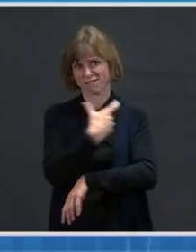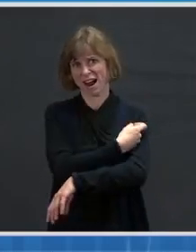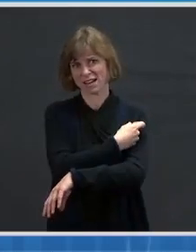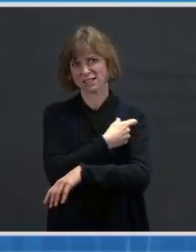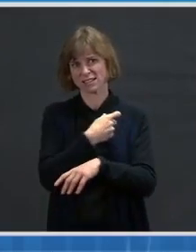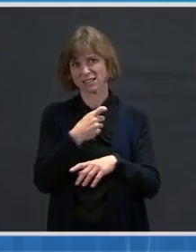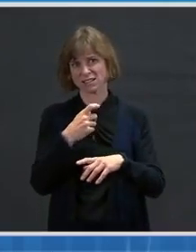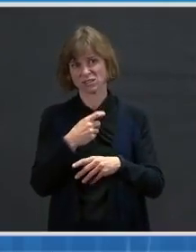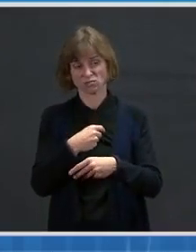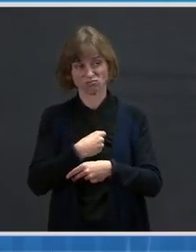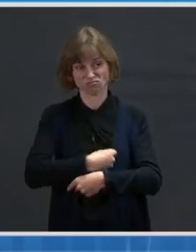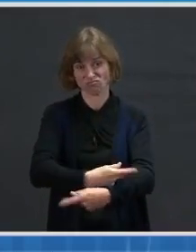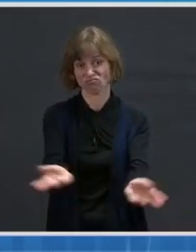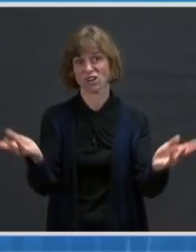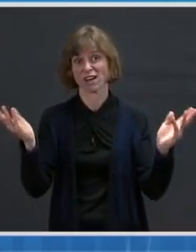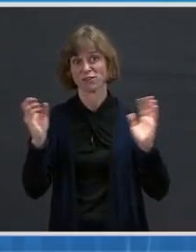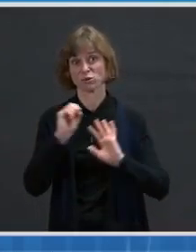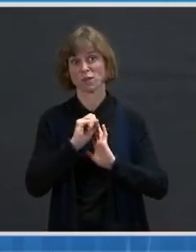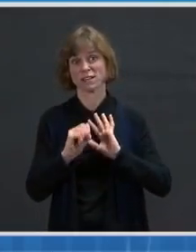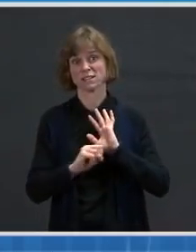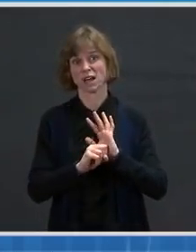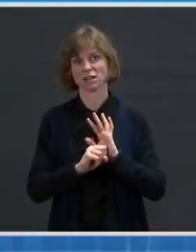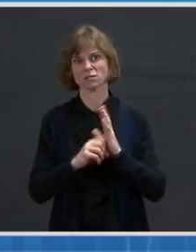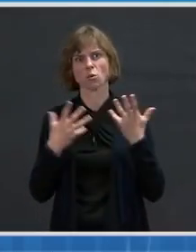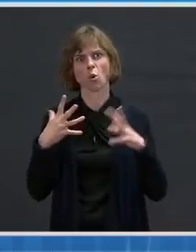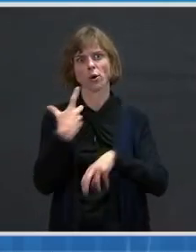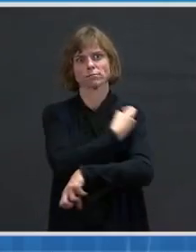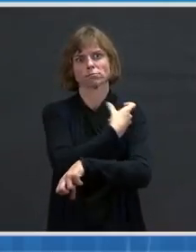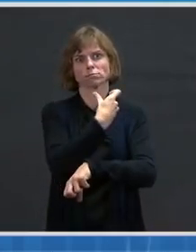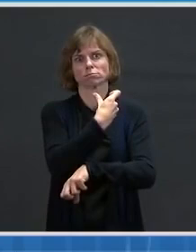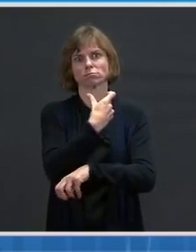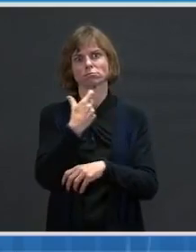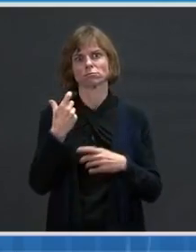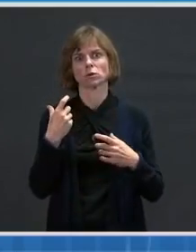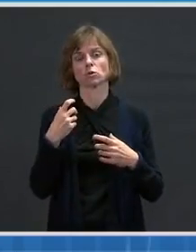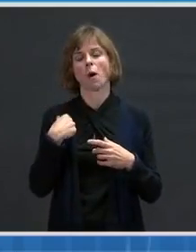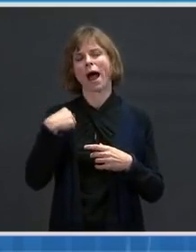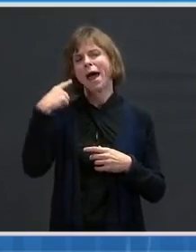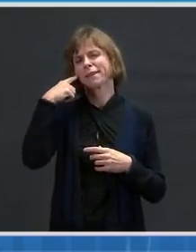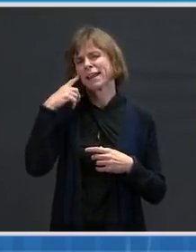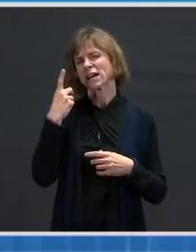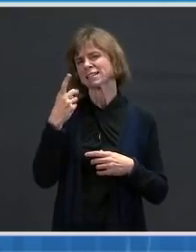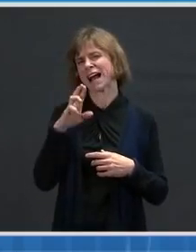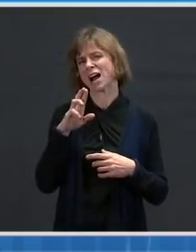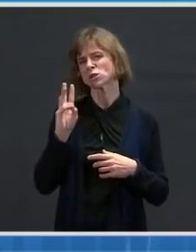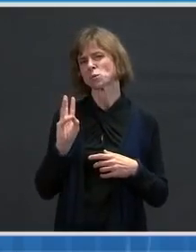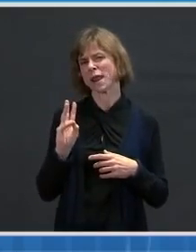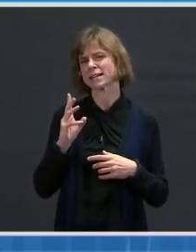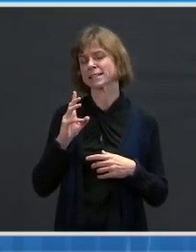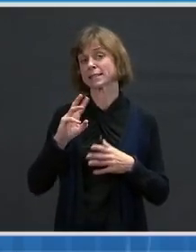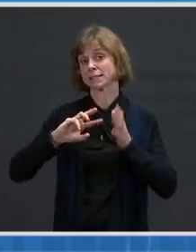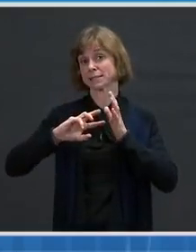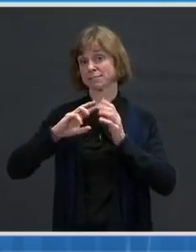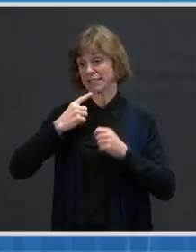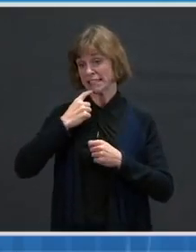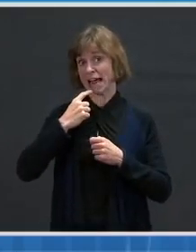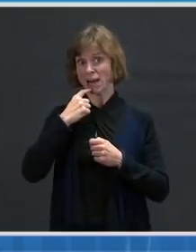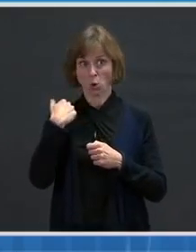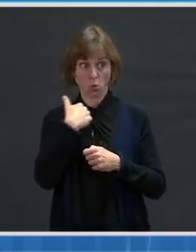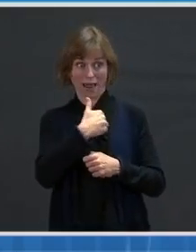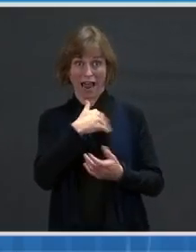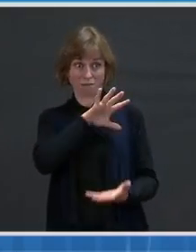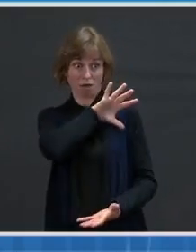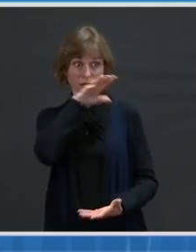been distributed to states had been administered. And so I think what Dr. Walensky was saying is we have a whole lot of